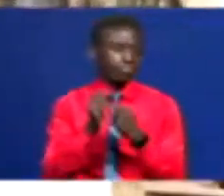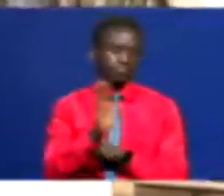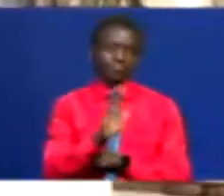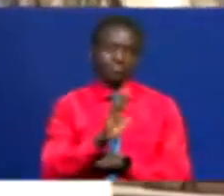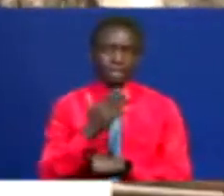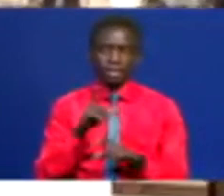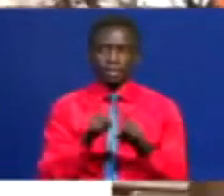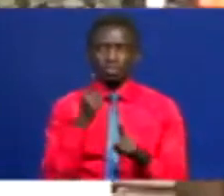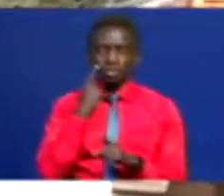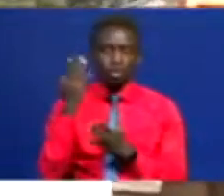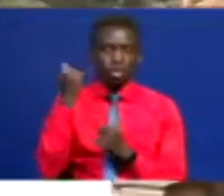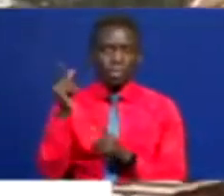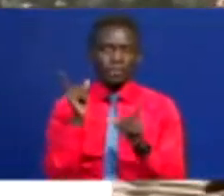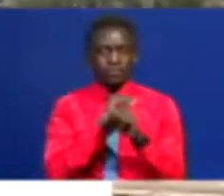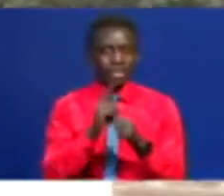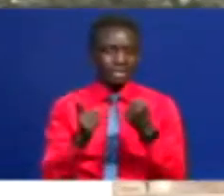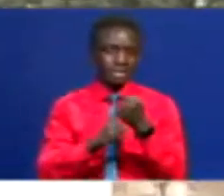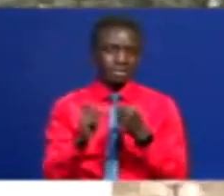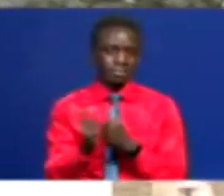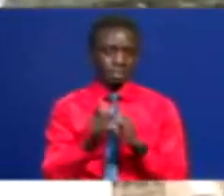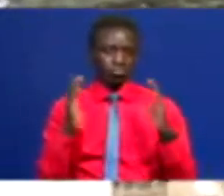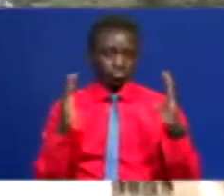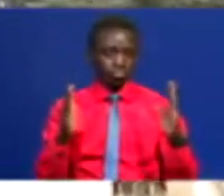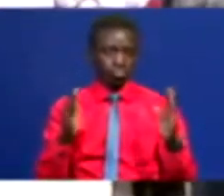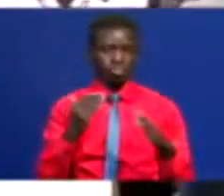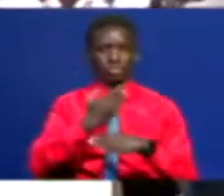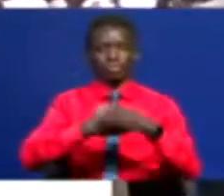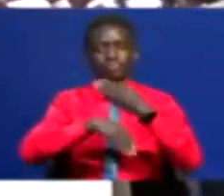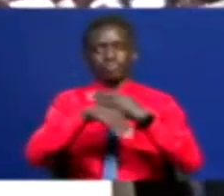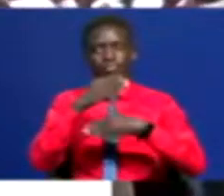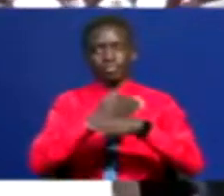to be completed within 6 months. Edna Murungi for Lunchtime News.